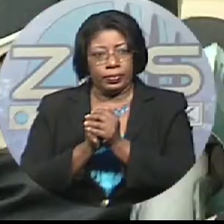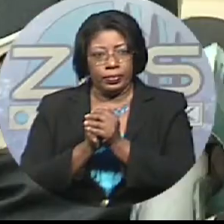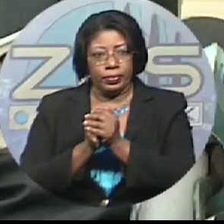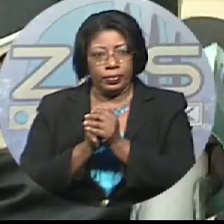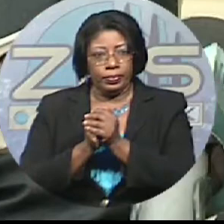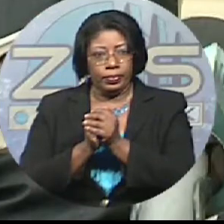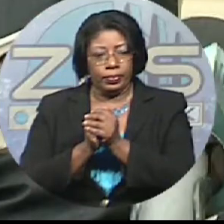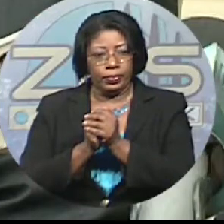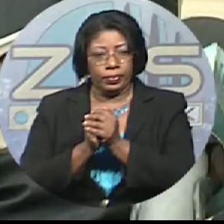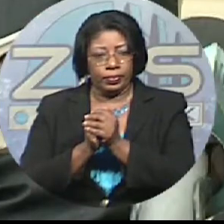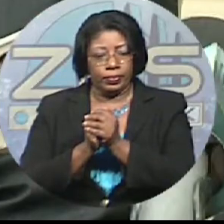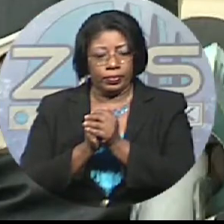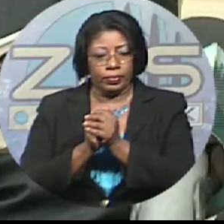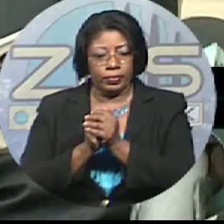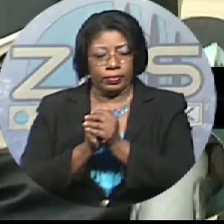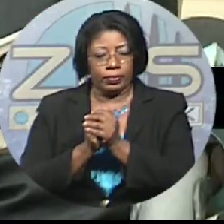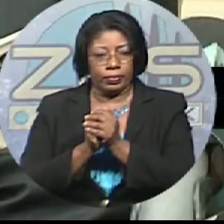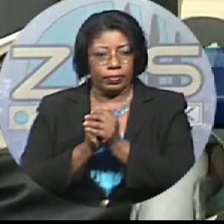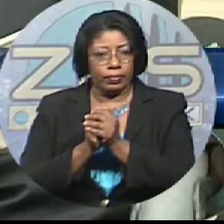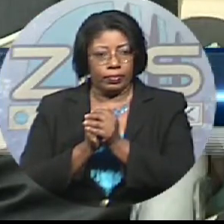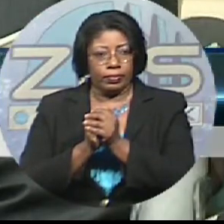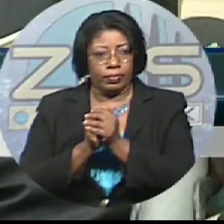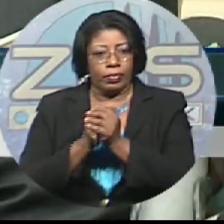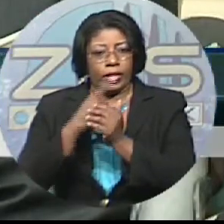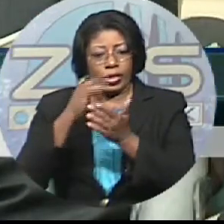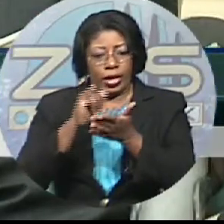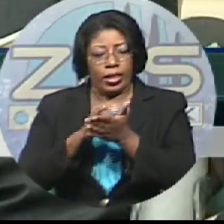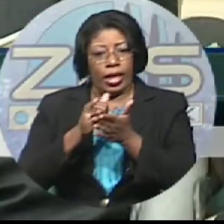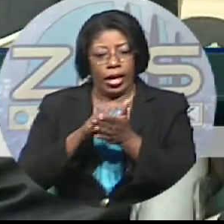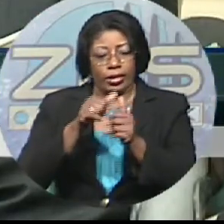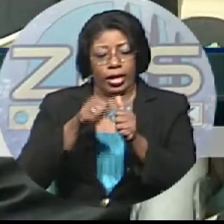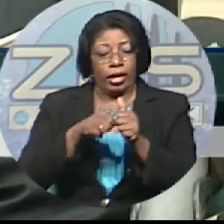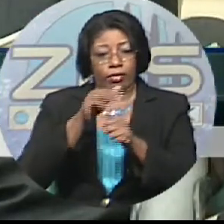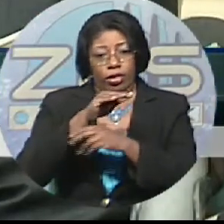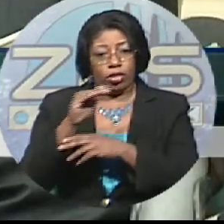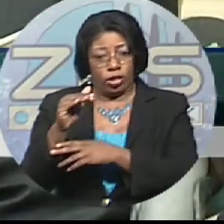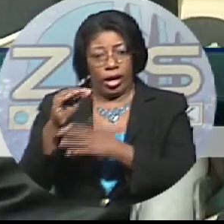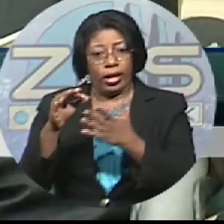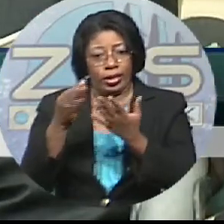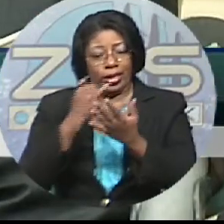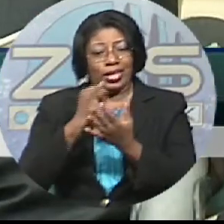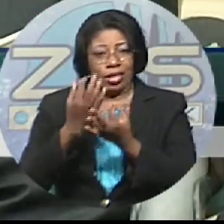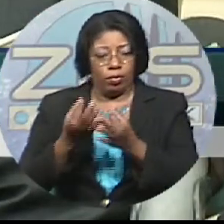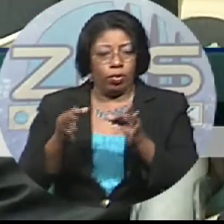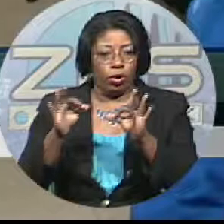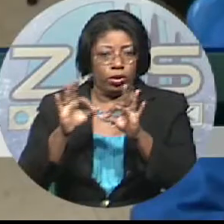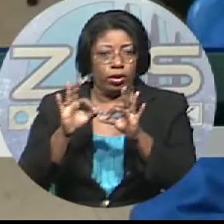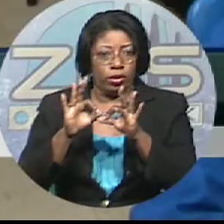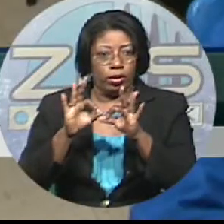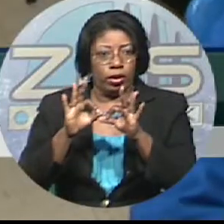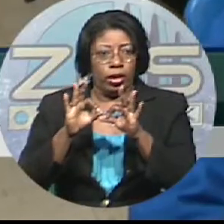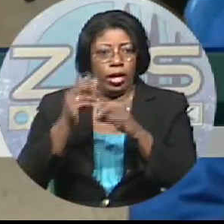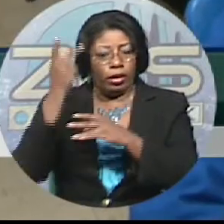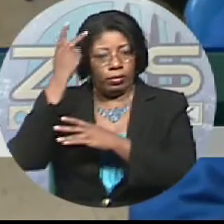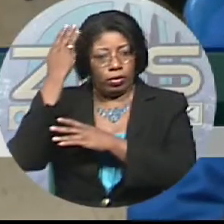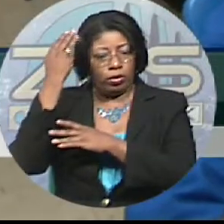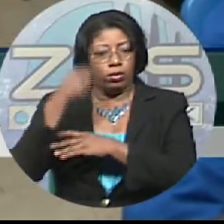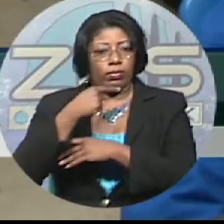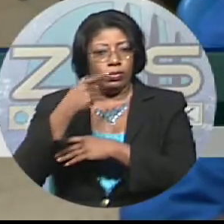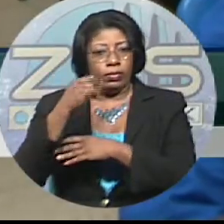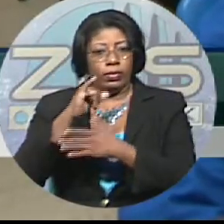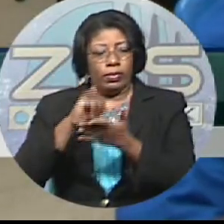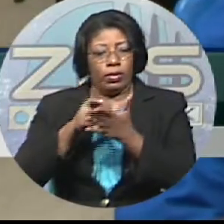The country must not pay lip service to the commitment that every child counts, Prime Minister the Right Honorable Perry Christie says, and must ensure that